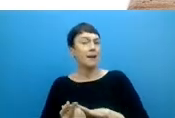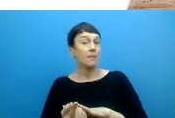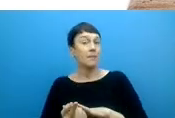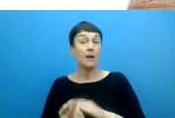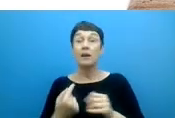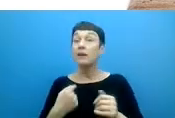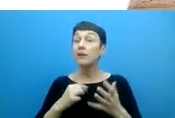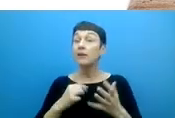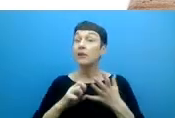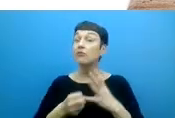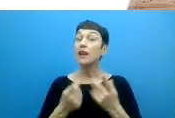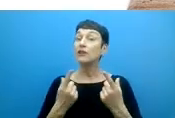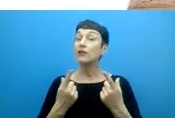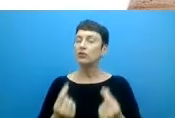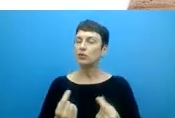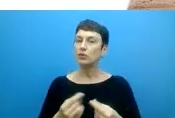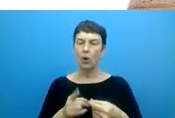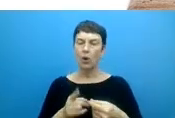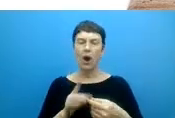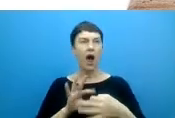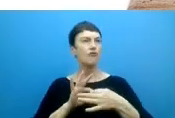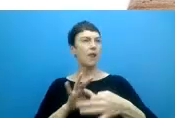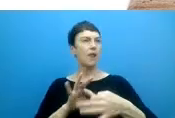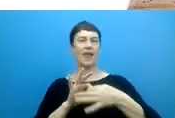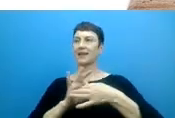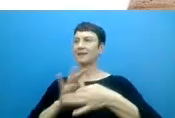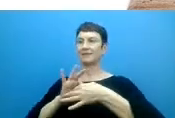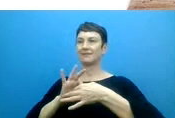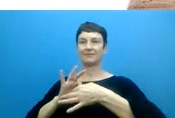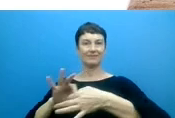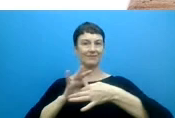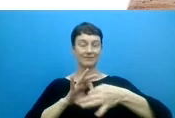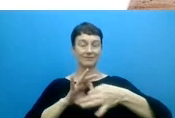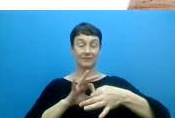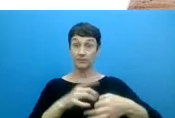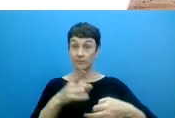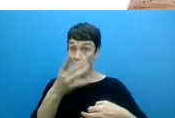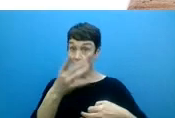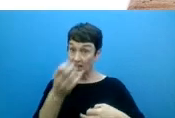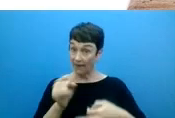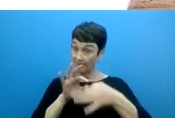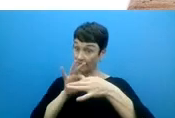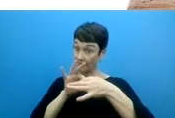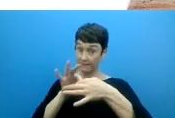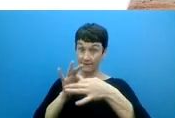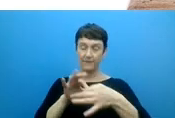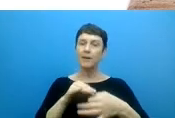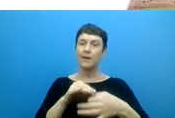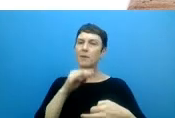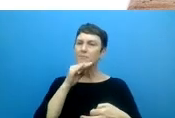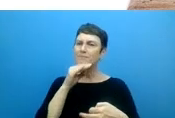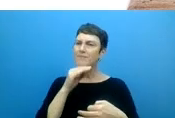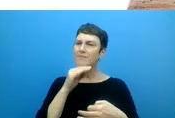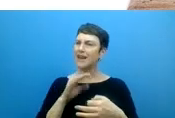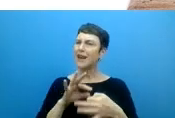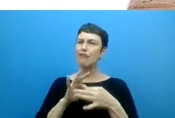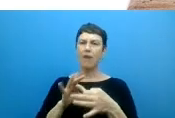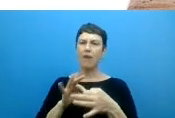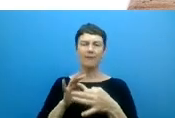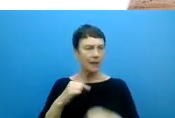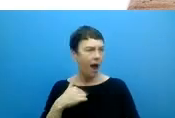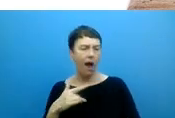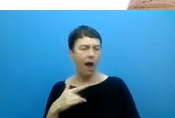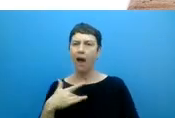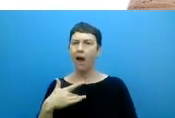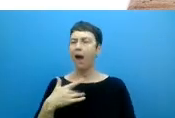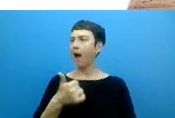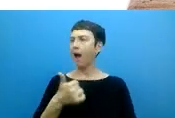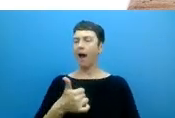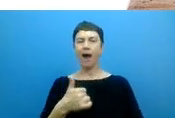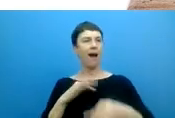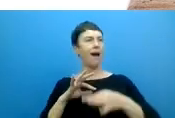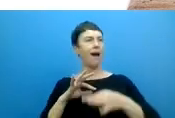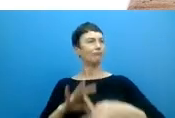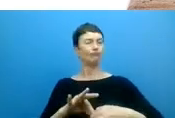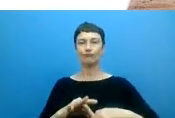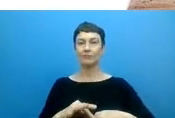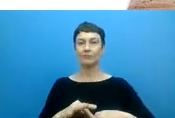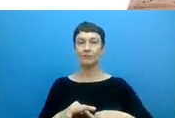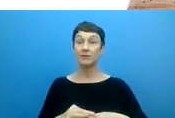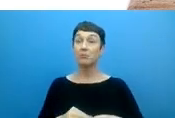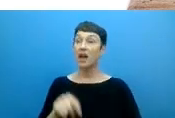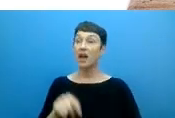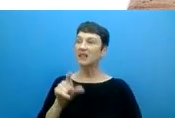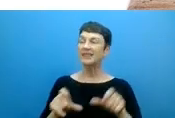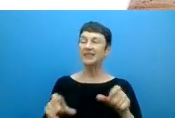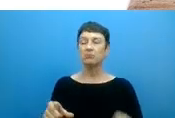build relatability, because when you have relatability, it builds relevance. And I think one of the questions was, what about the people who